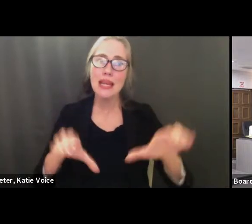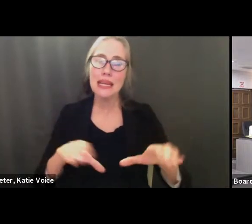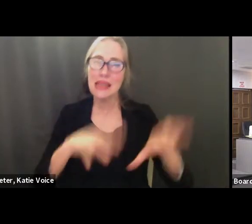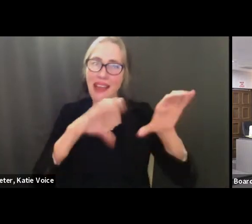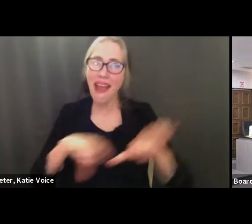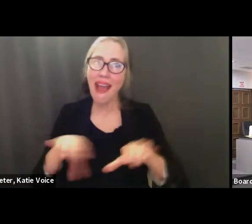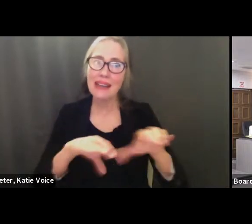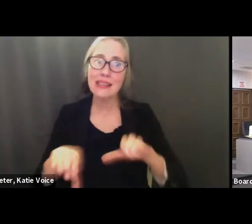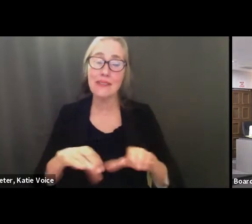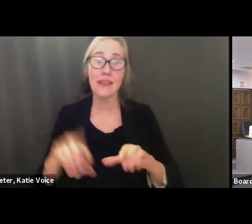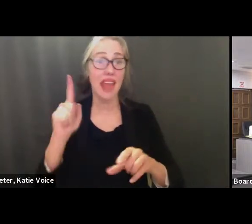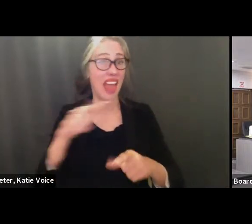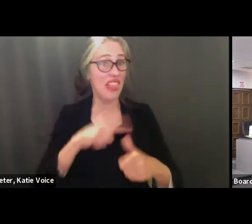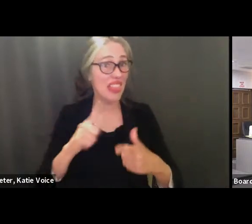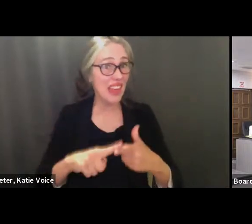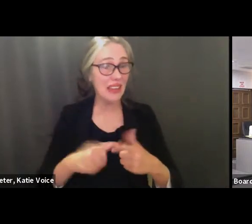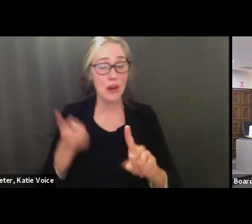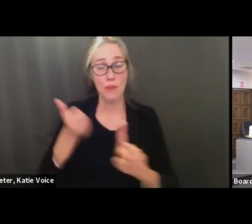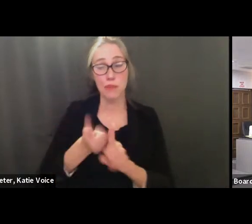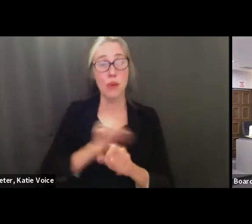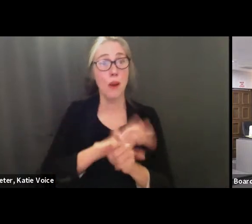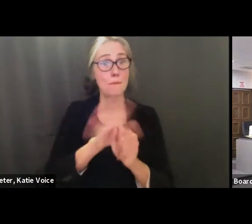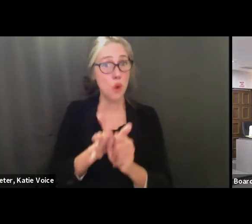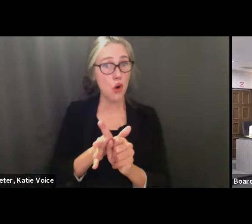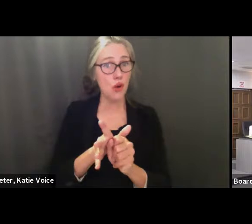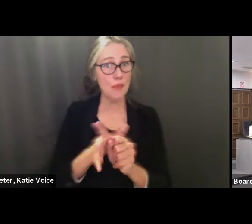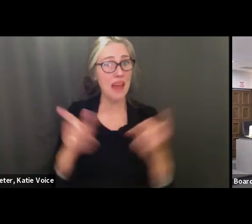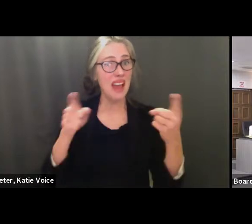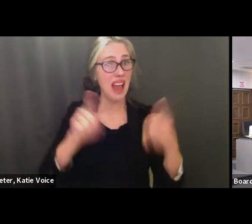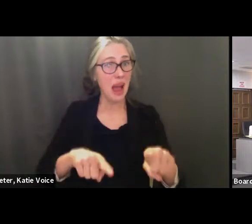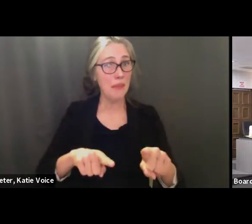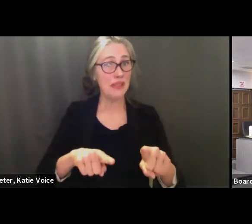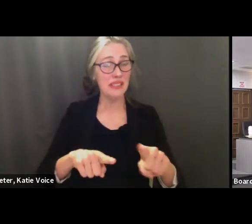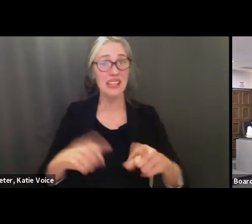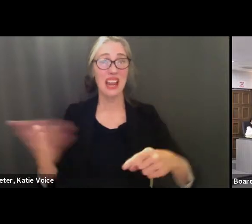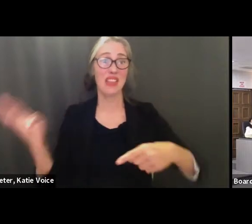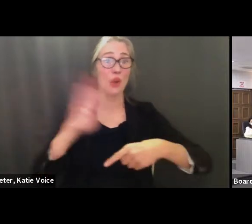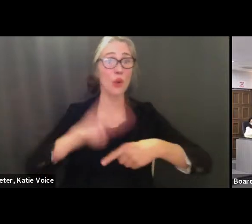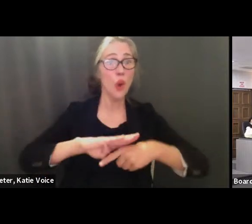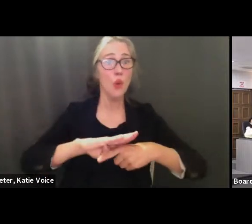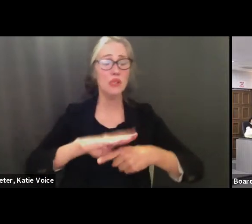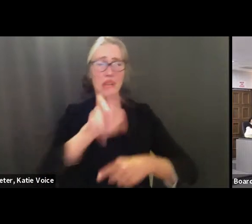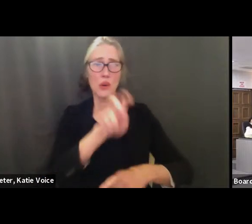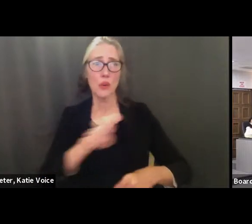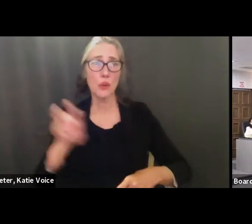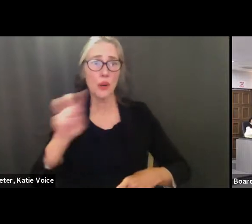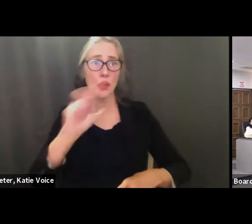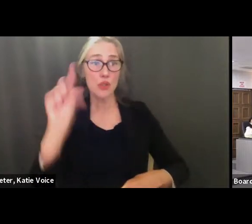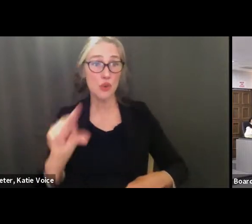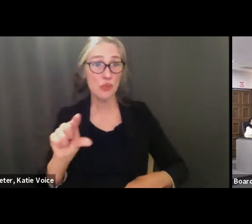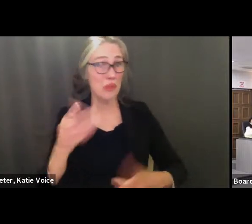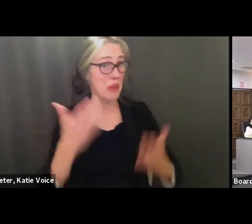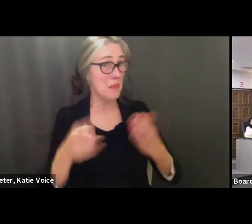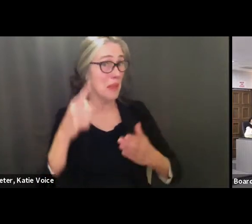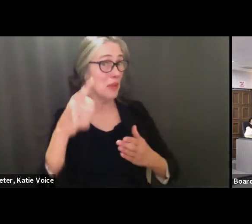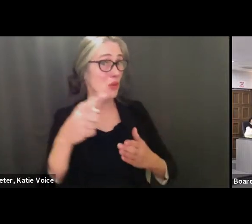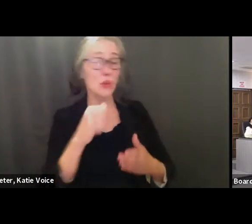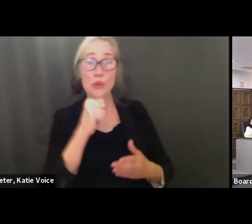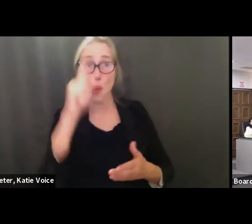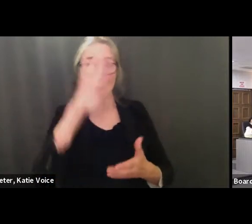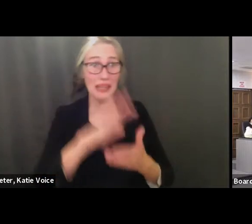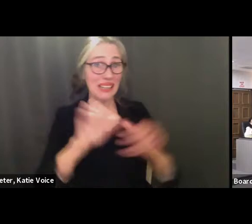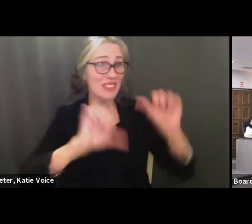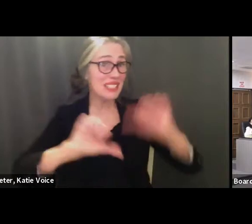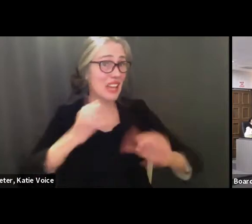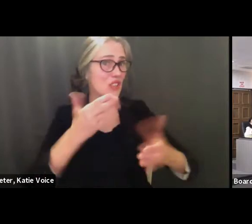either trying to prevent that interaction with the public, or they do not believe in the science. The